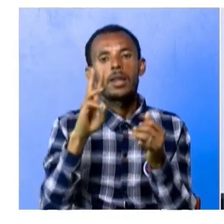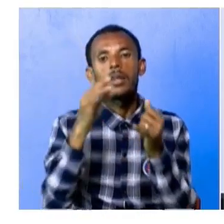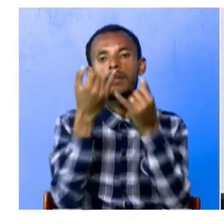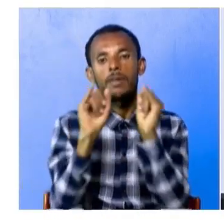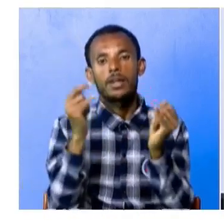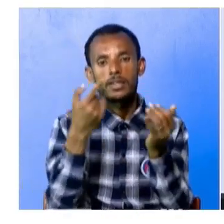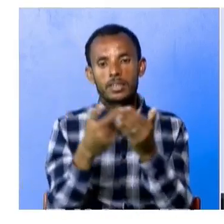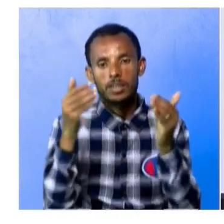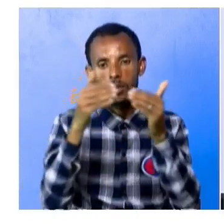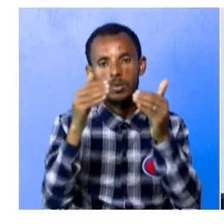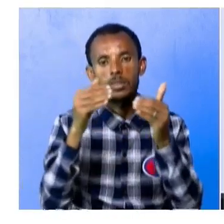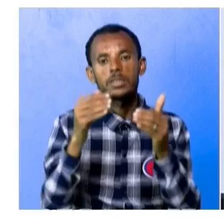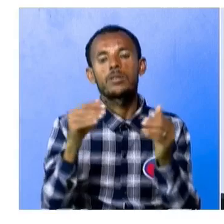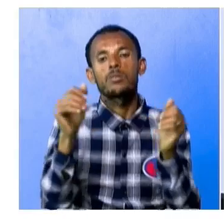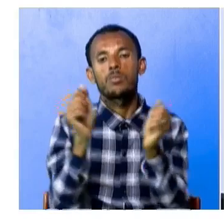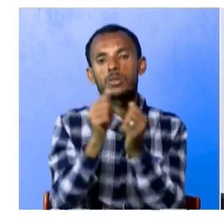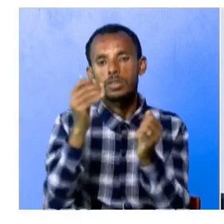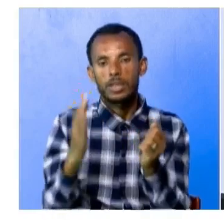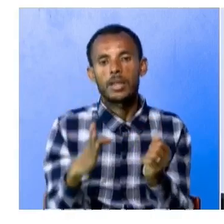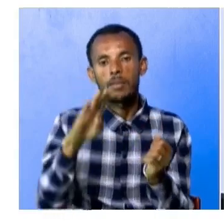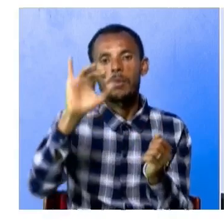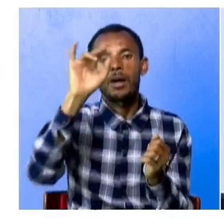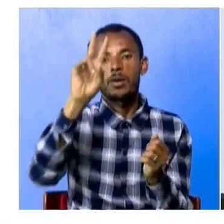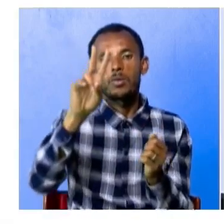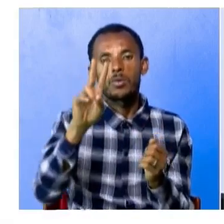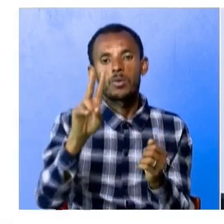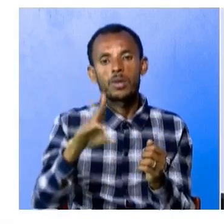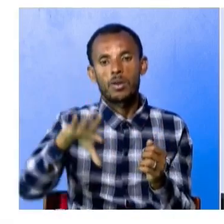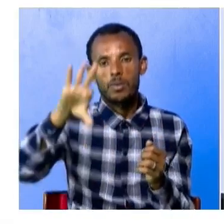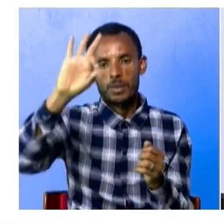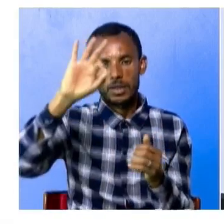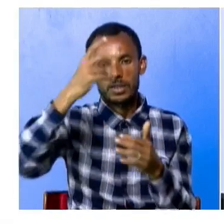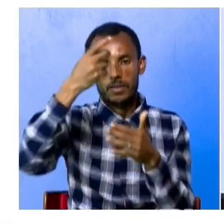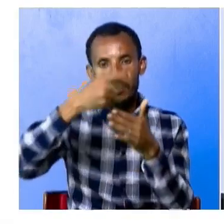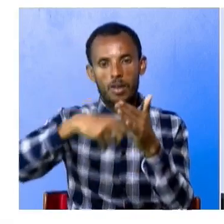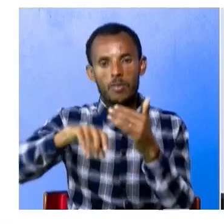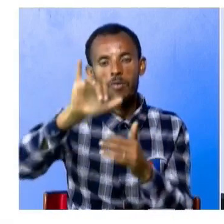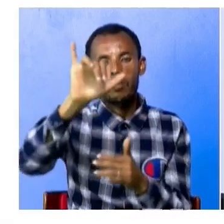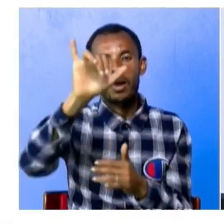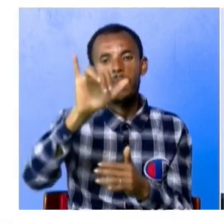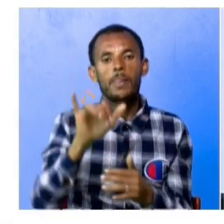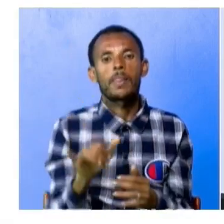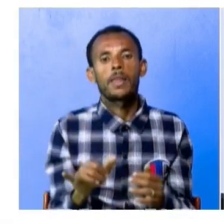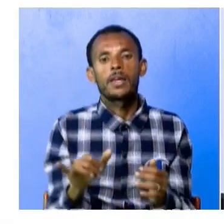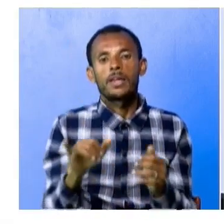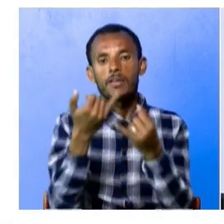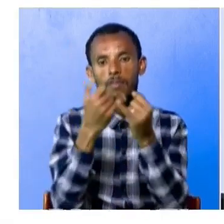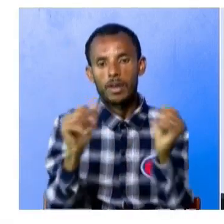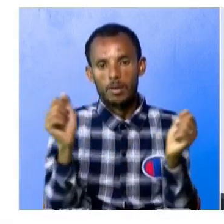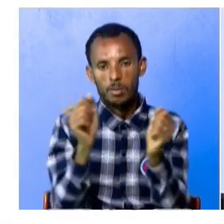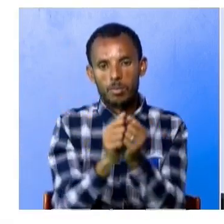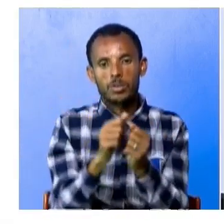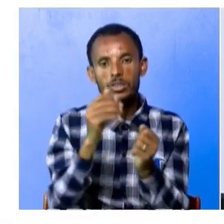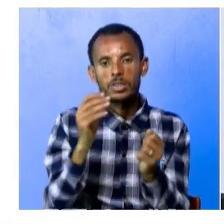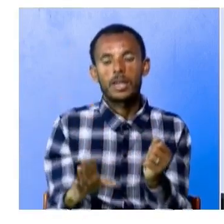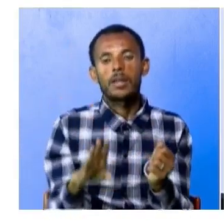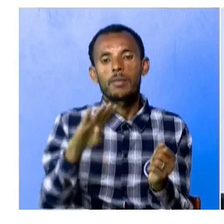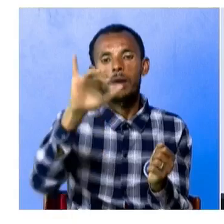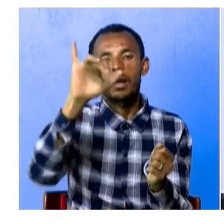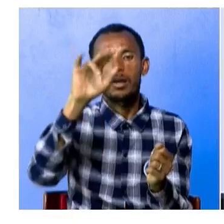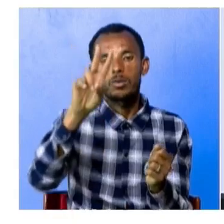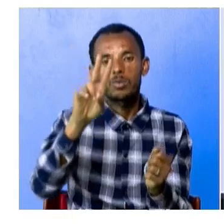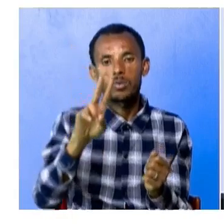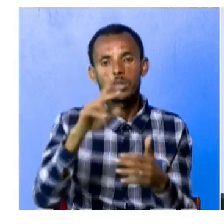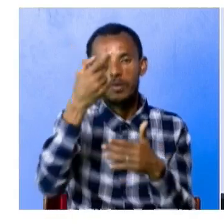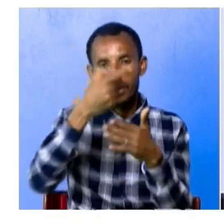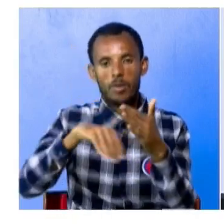equation both sides by 2 and obtain the value of y. So dividing both sides by 2, the value of y